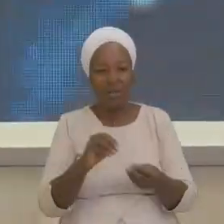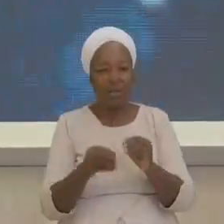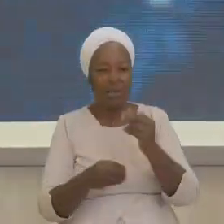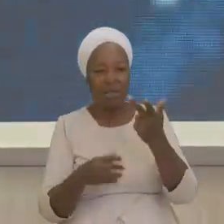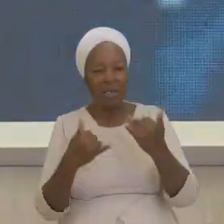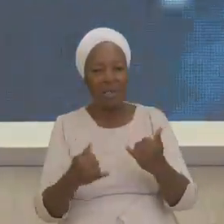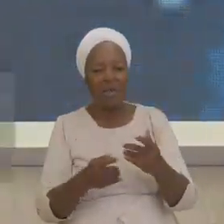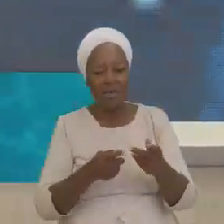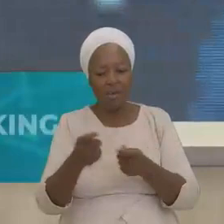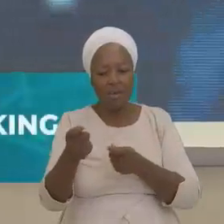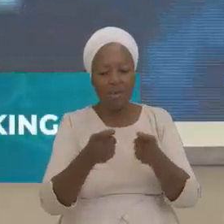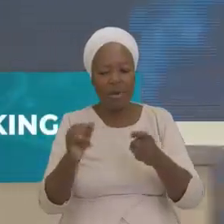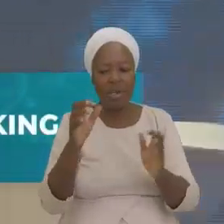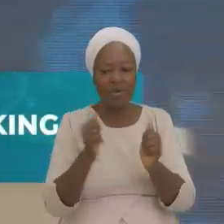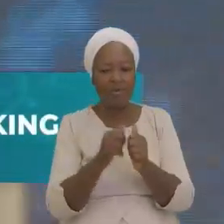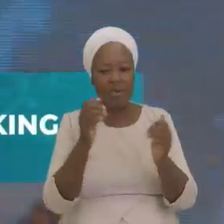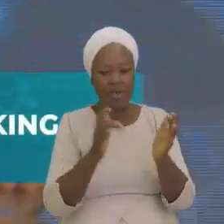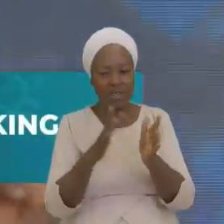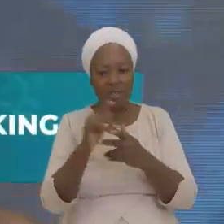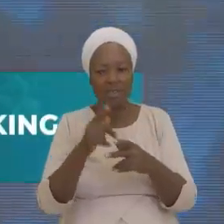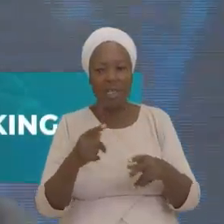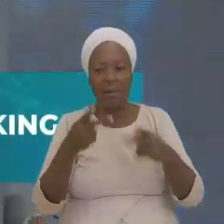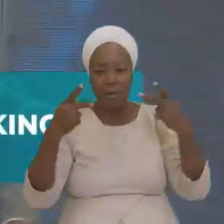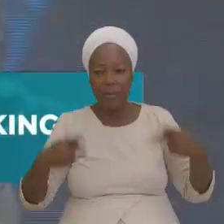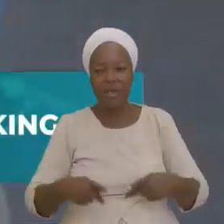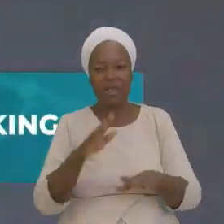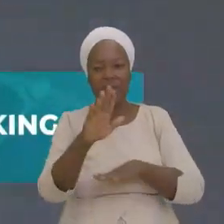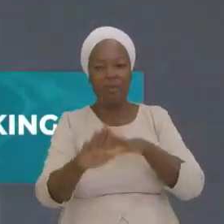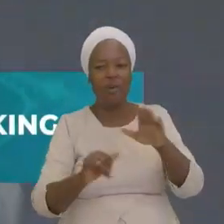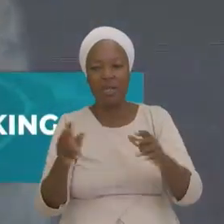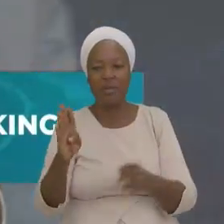the prince walking by faith.